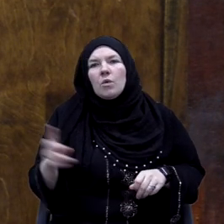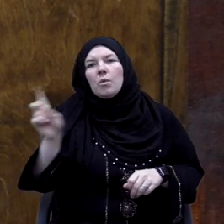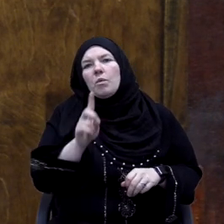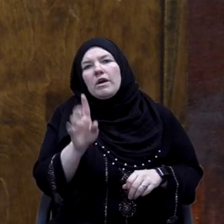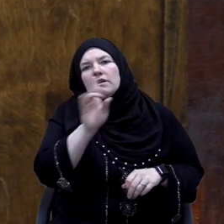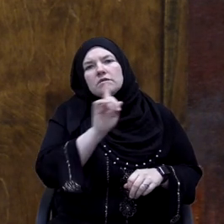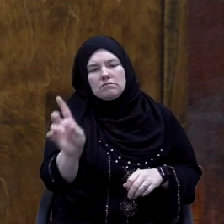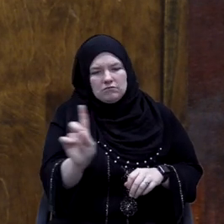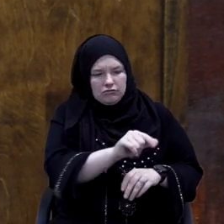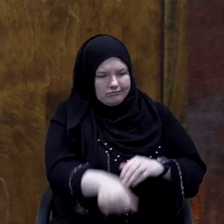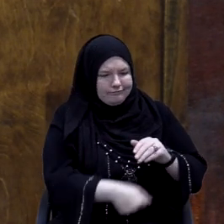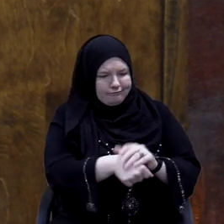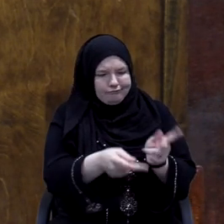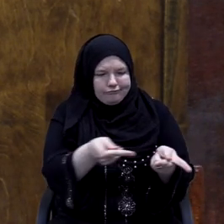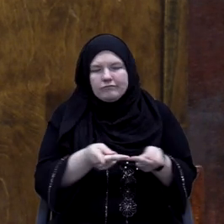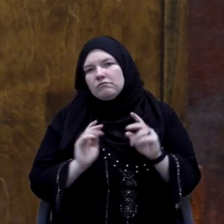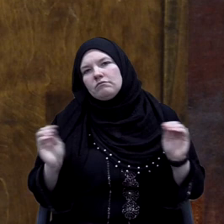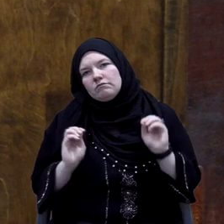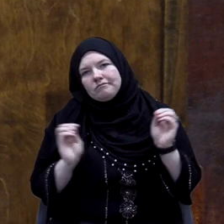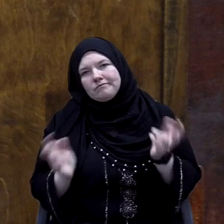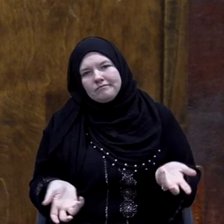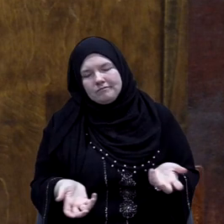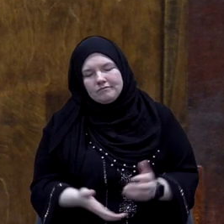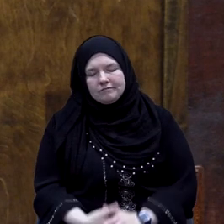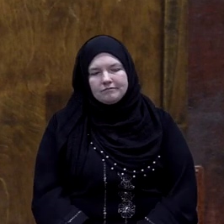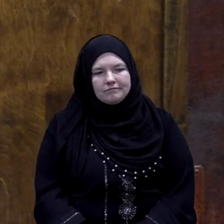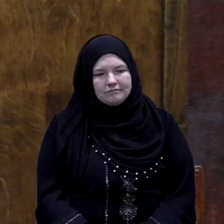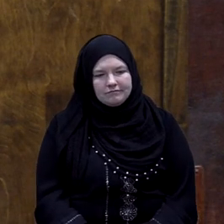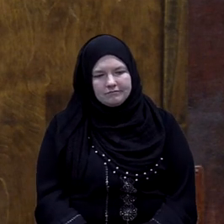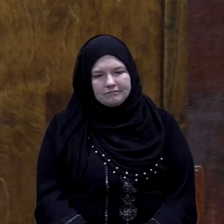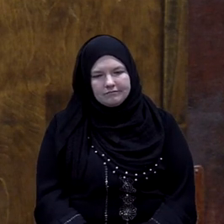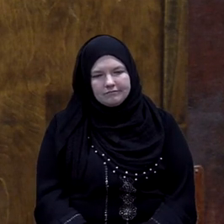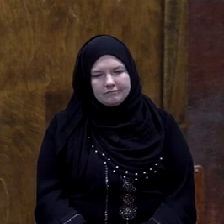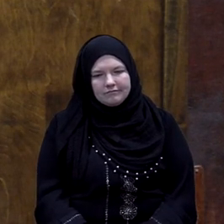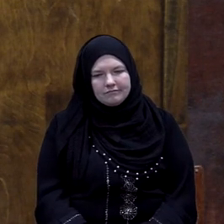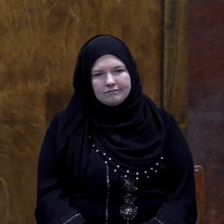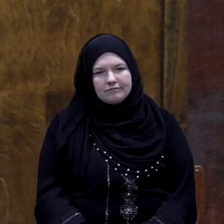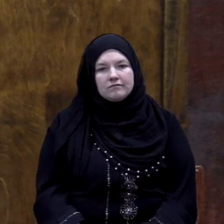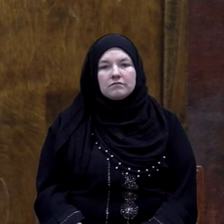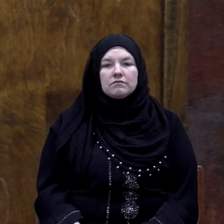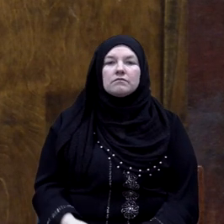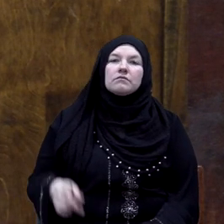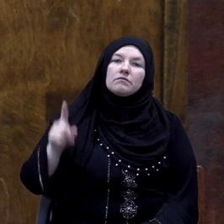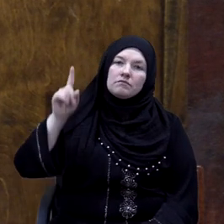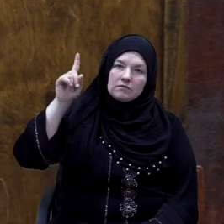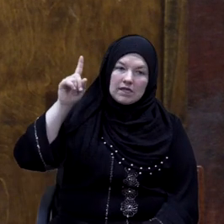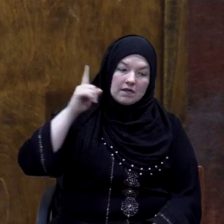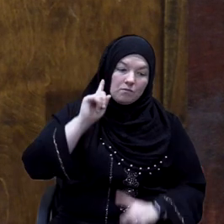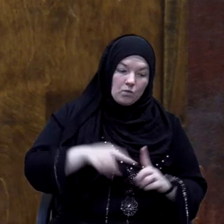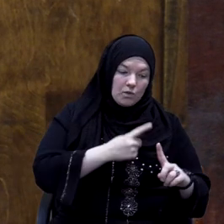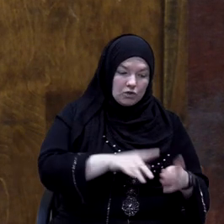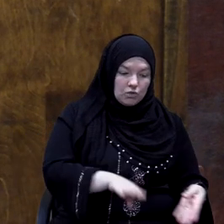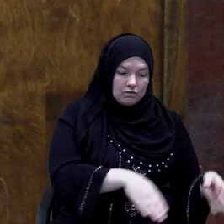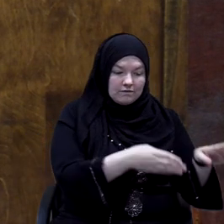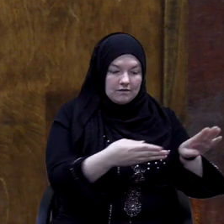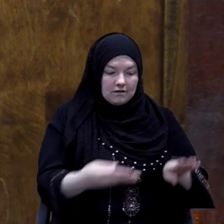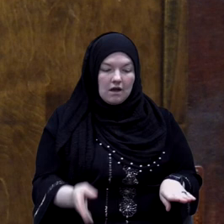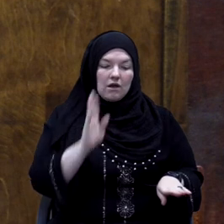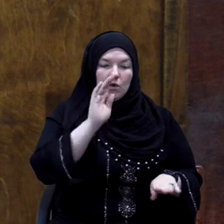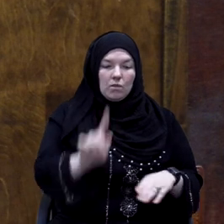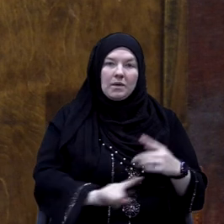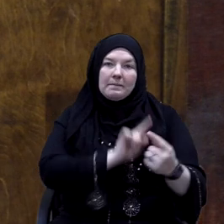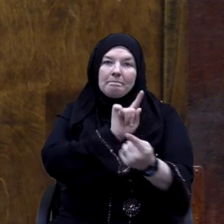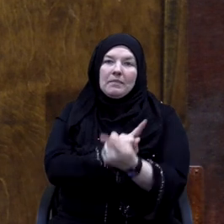your escape? There is no escape. And to Him you shall all return. Very powerful